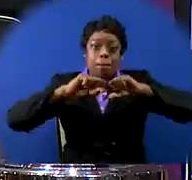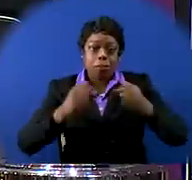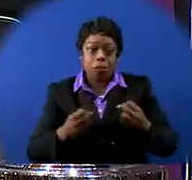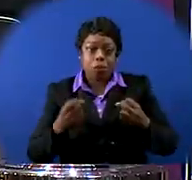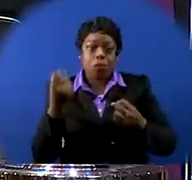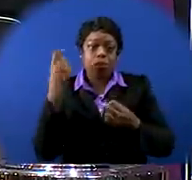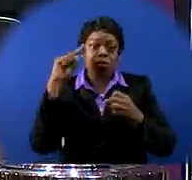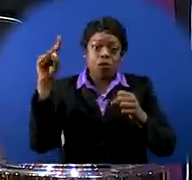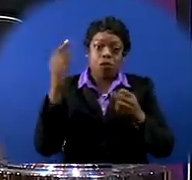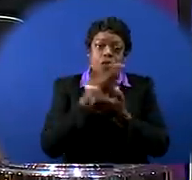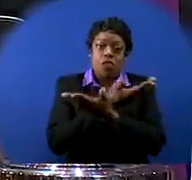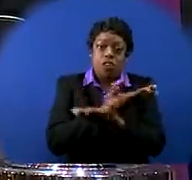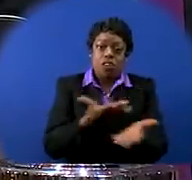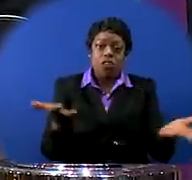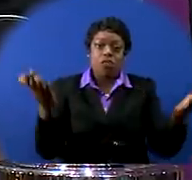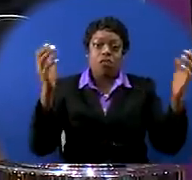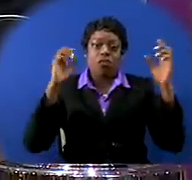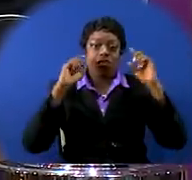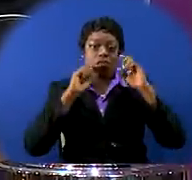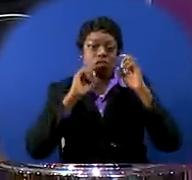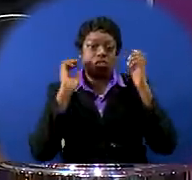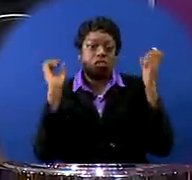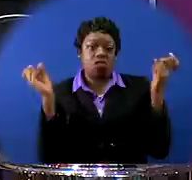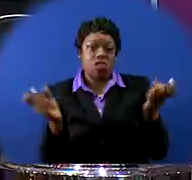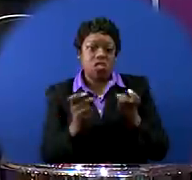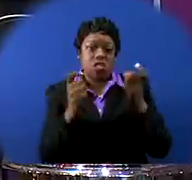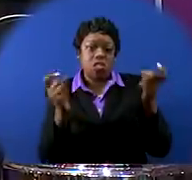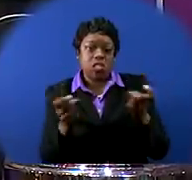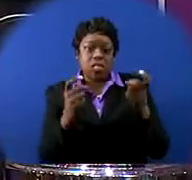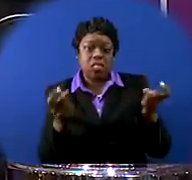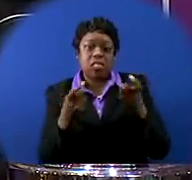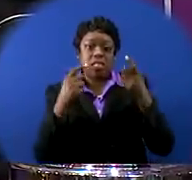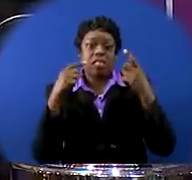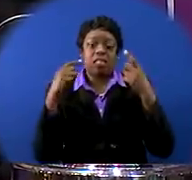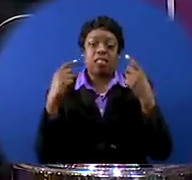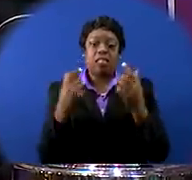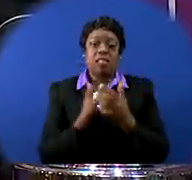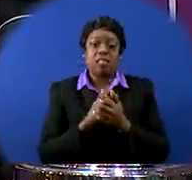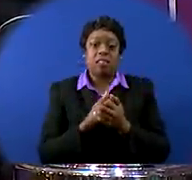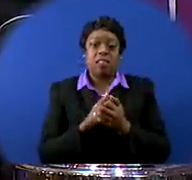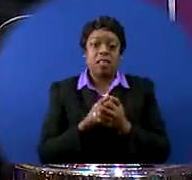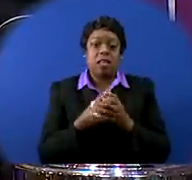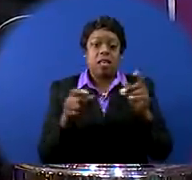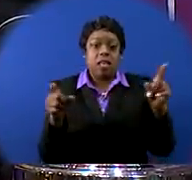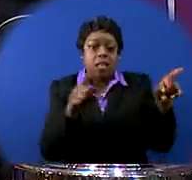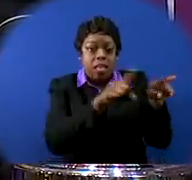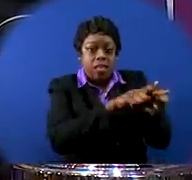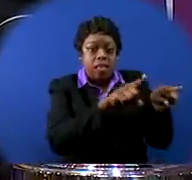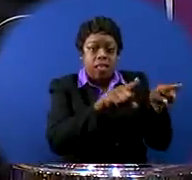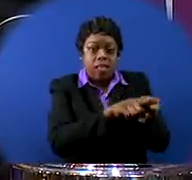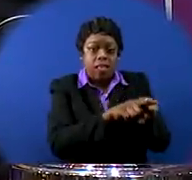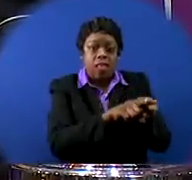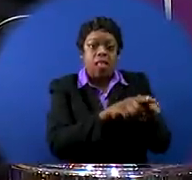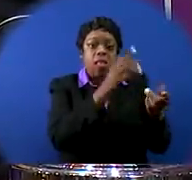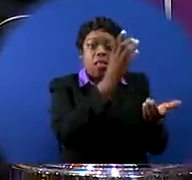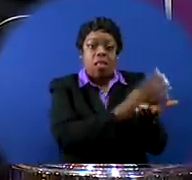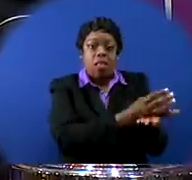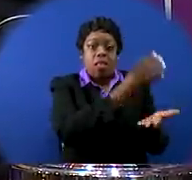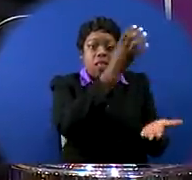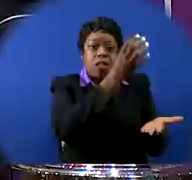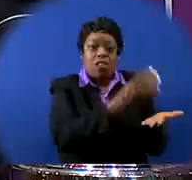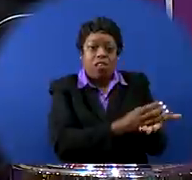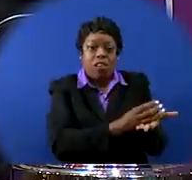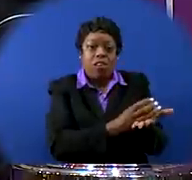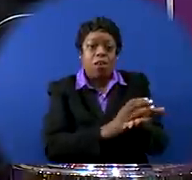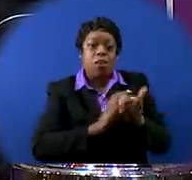wounded for your transgressions, bruised for your iniquity." Then take of this cup, drink all of it. Because without